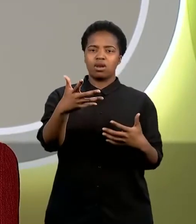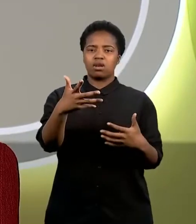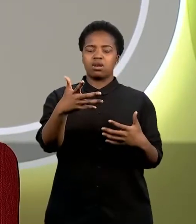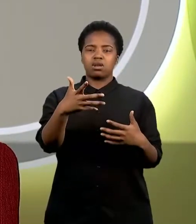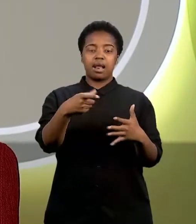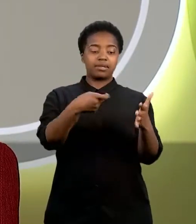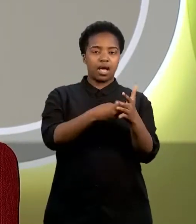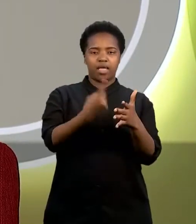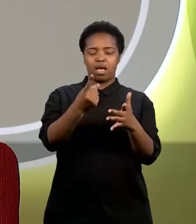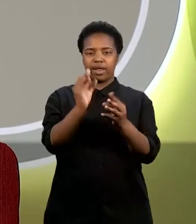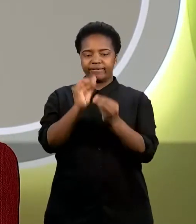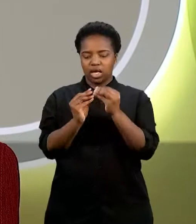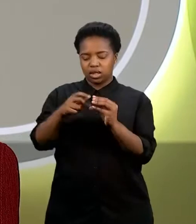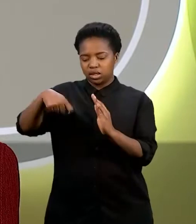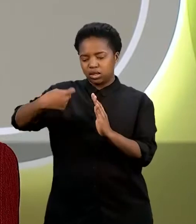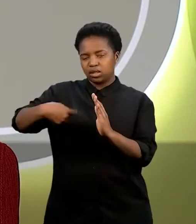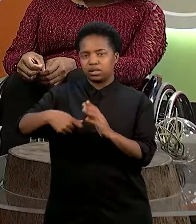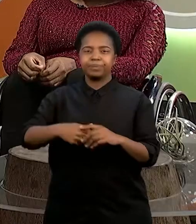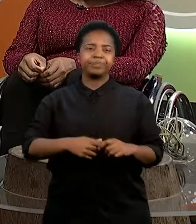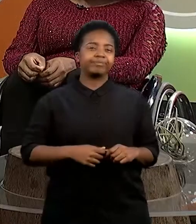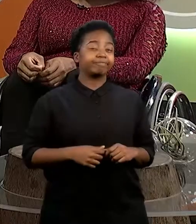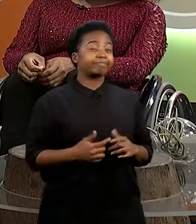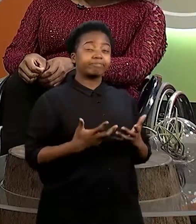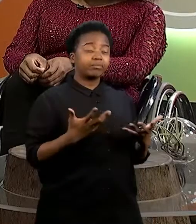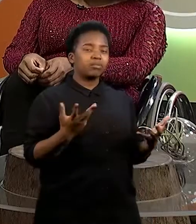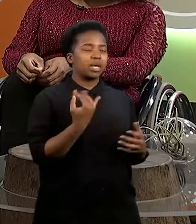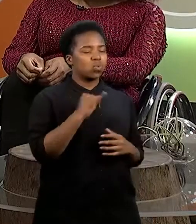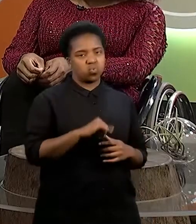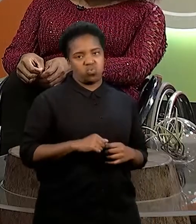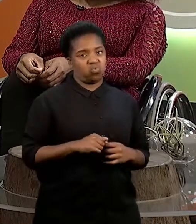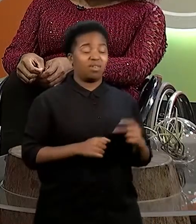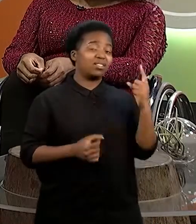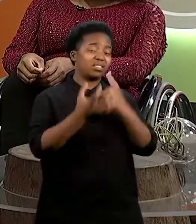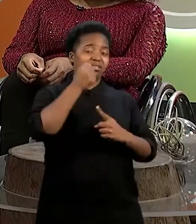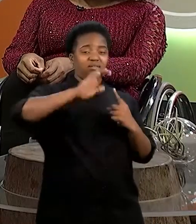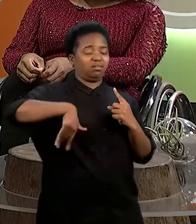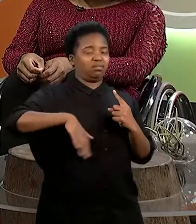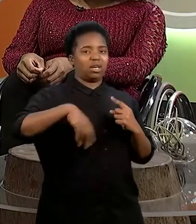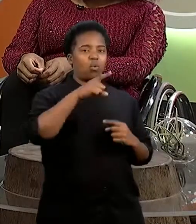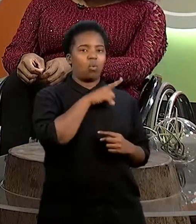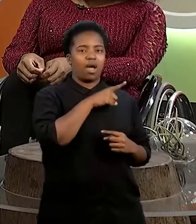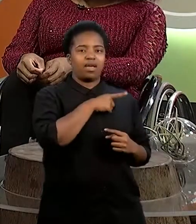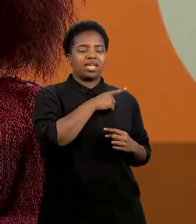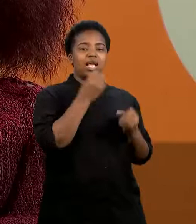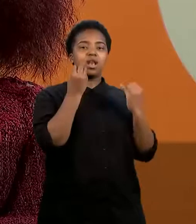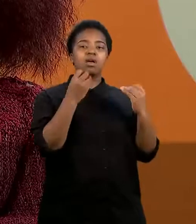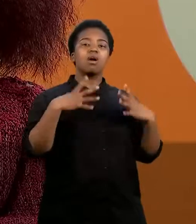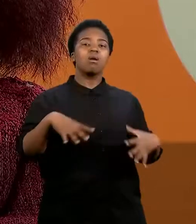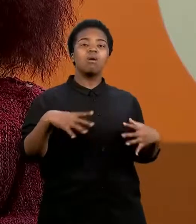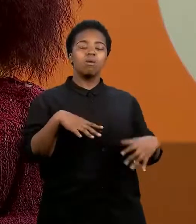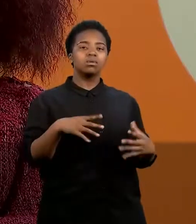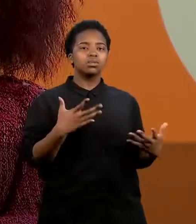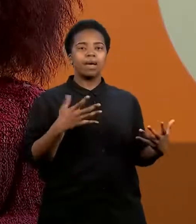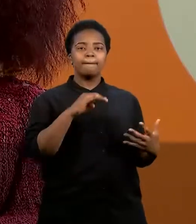le o di etsa a di lokise kae kae? When it comes to that part, there's still a long way to go because they are not